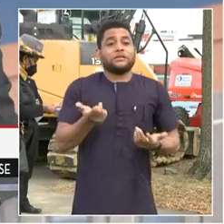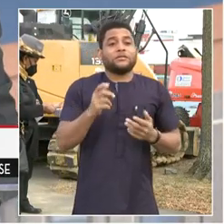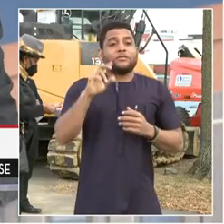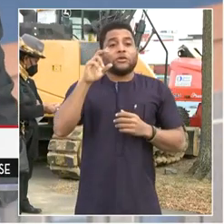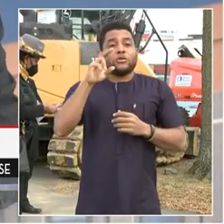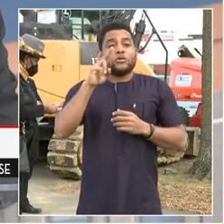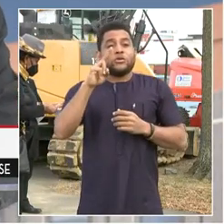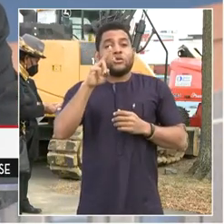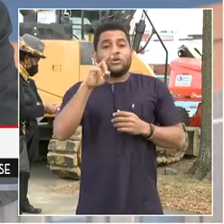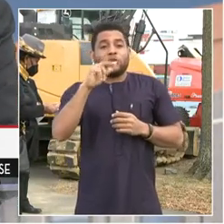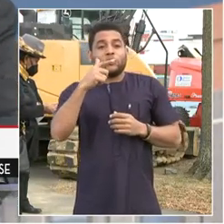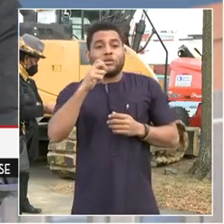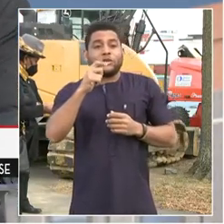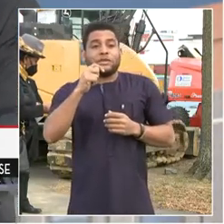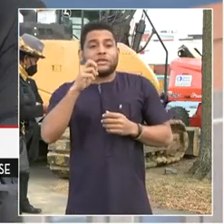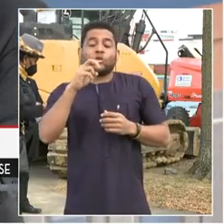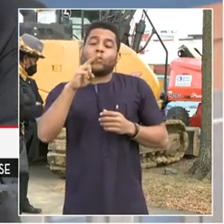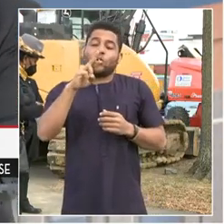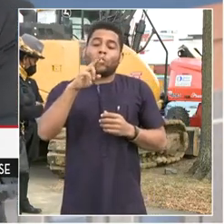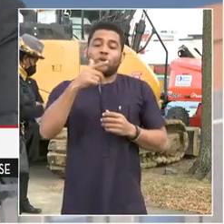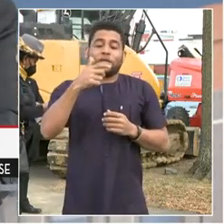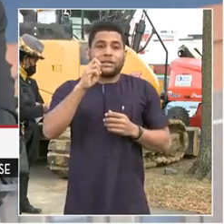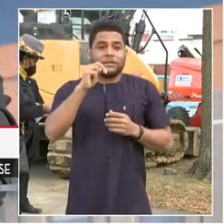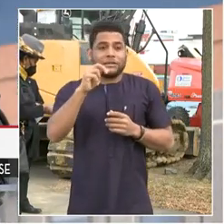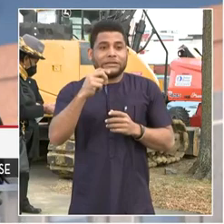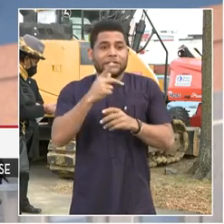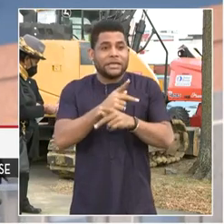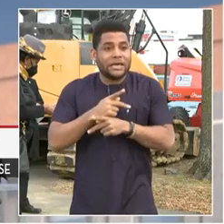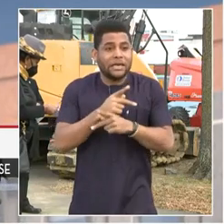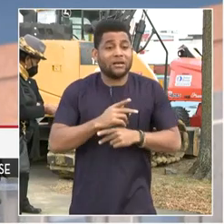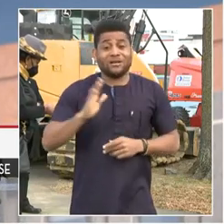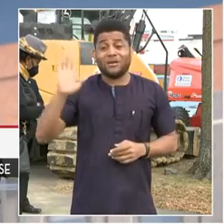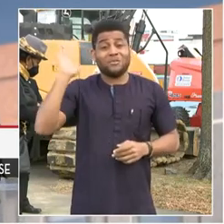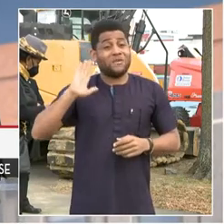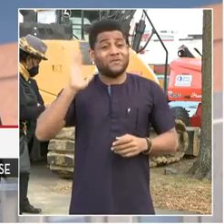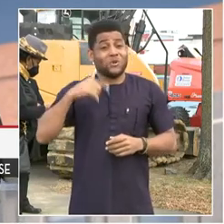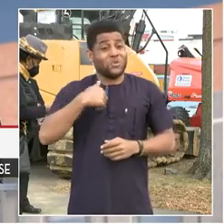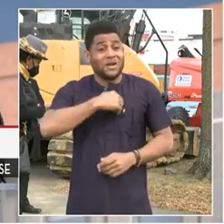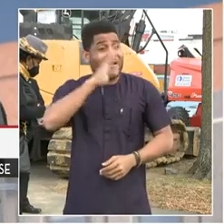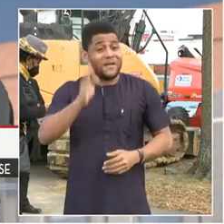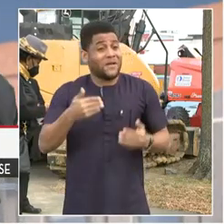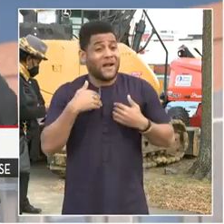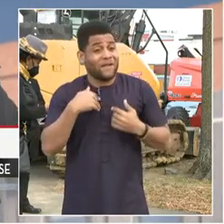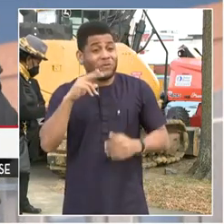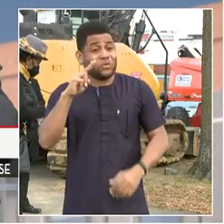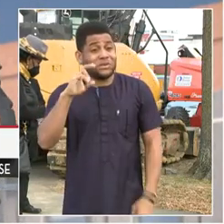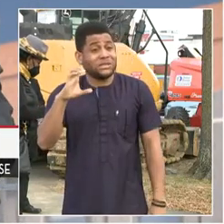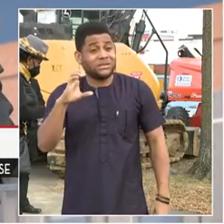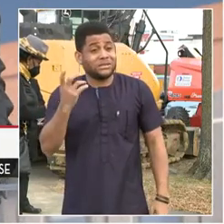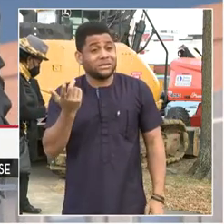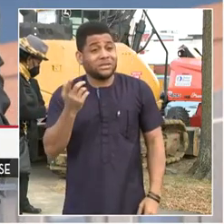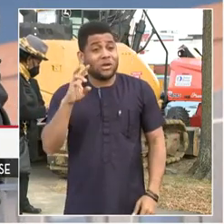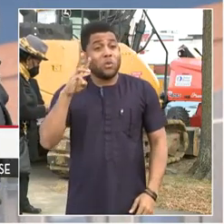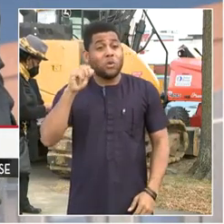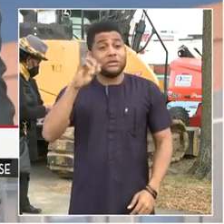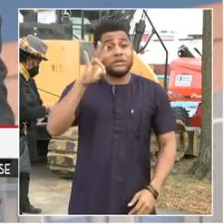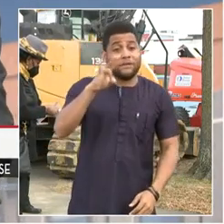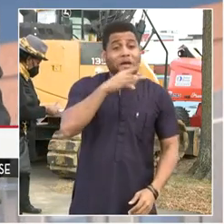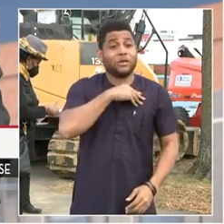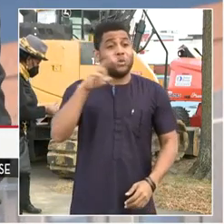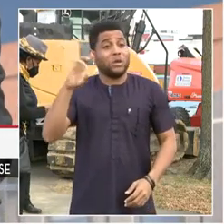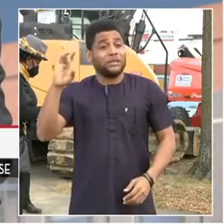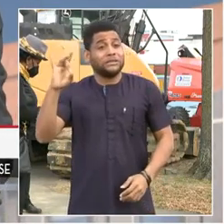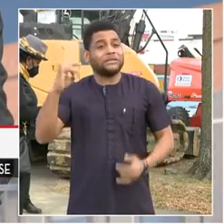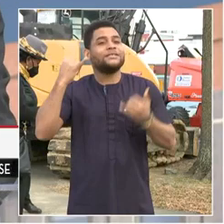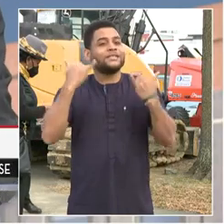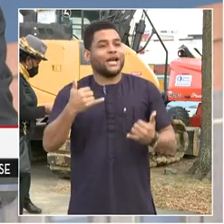we've never had urgent care in wards 7 and 8, and now we're going to have one in ward 8, and we're going to